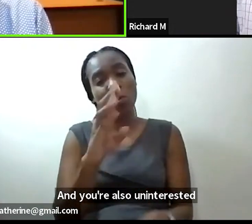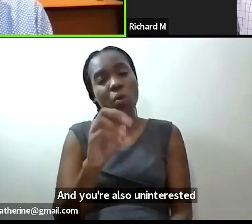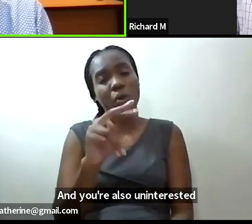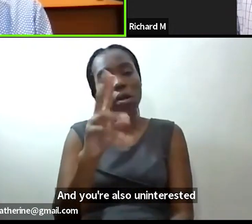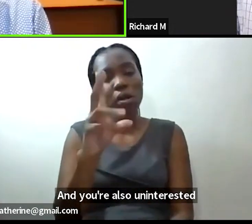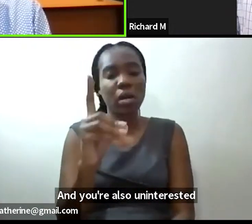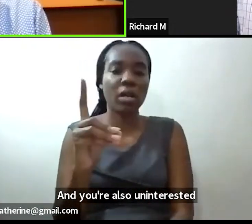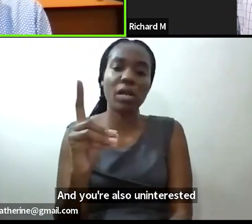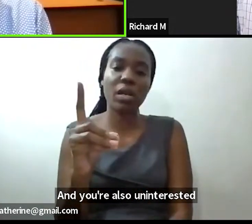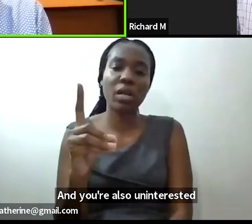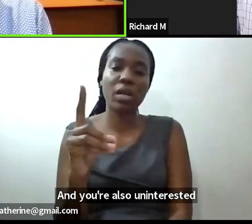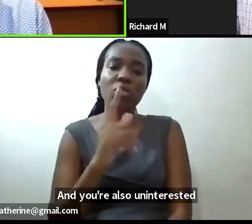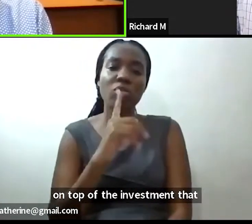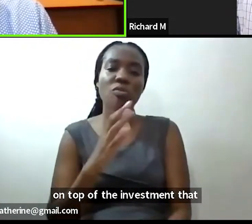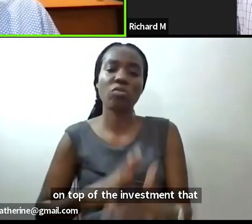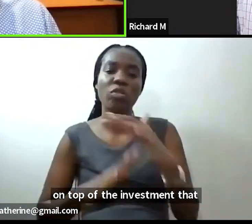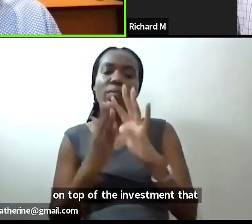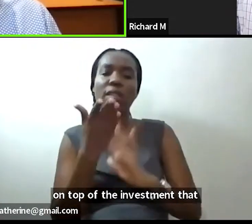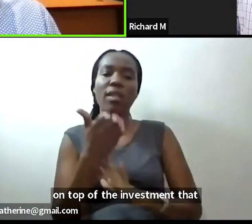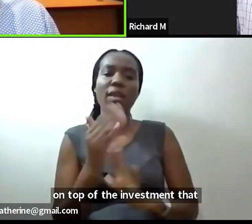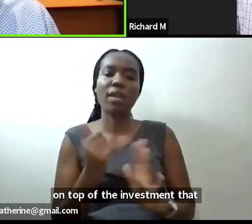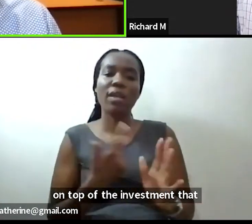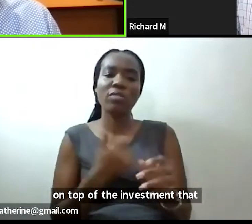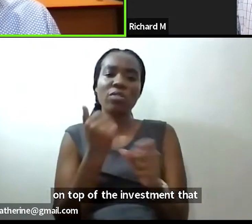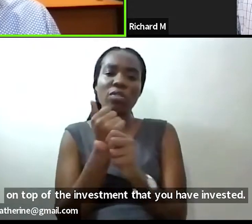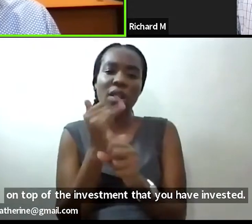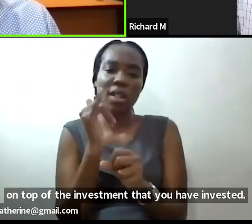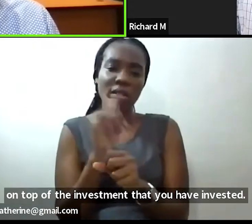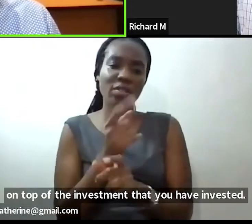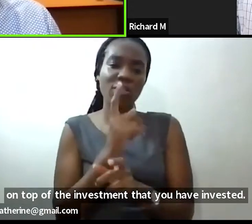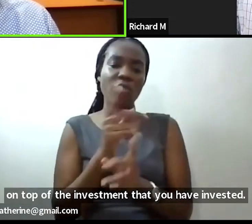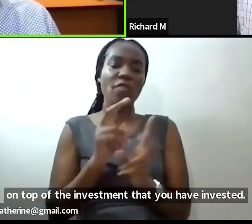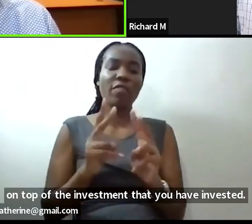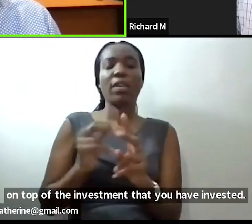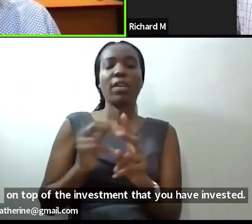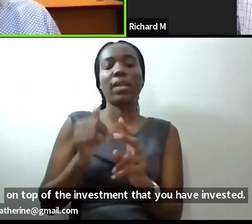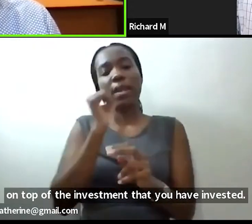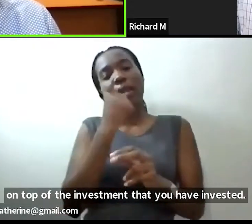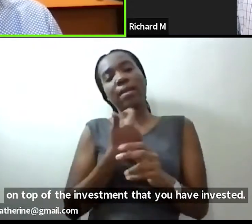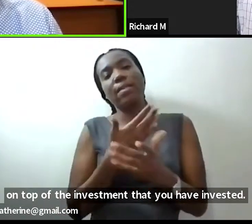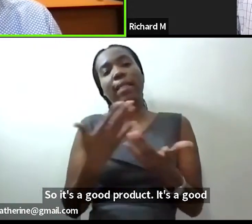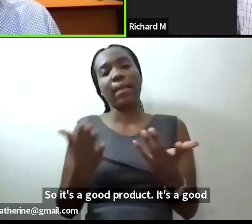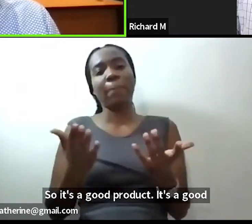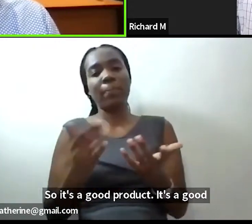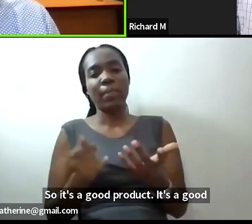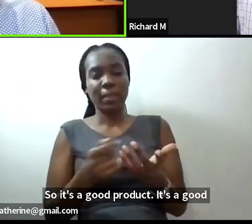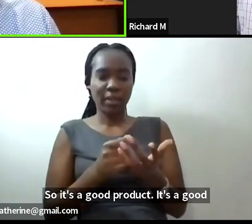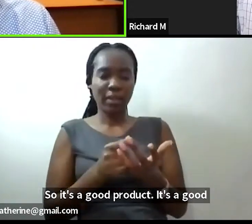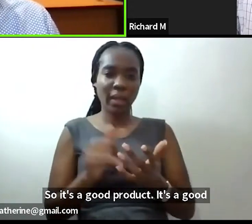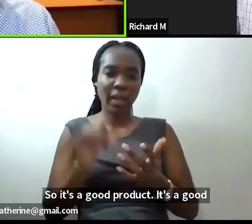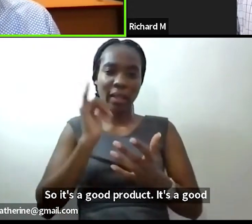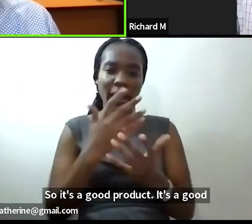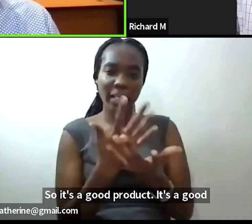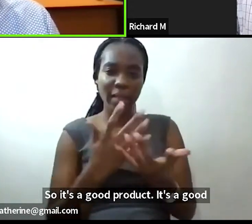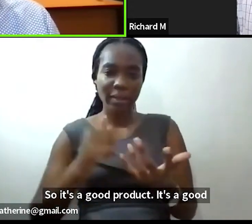you have invested. So it's a good product. It's a good product as one of the